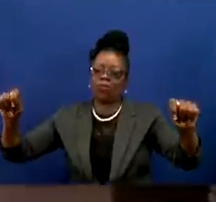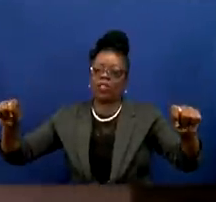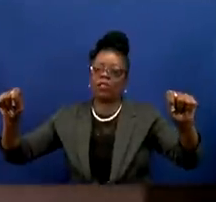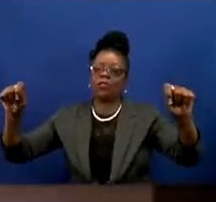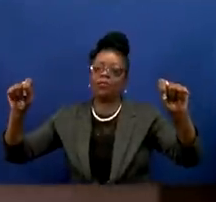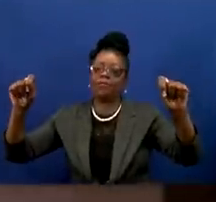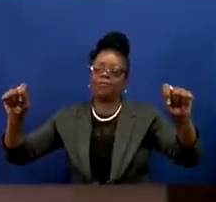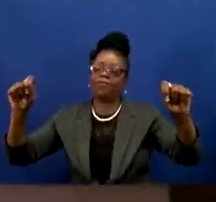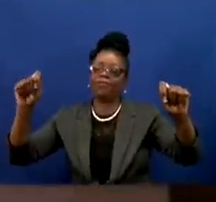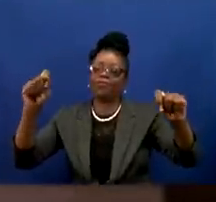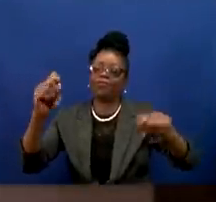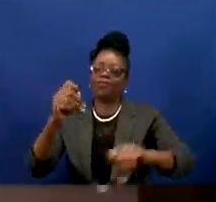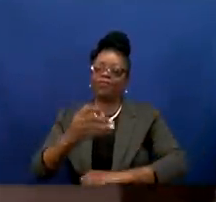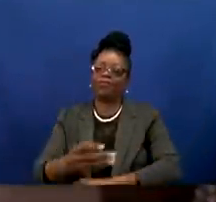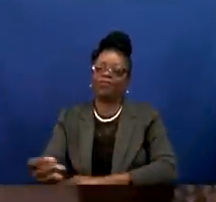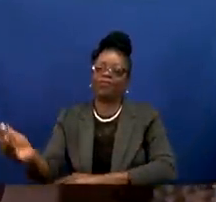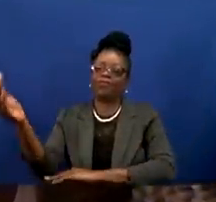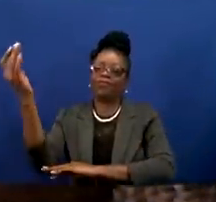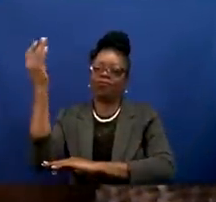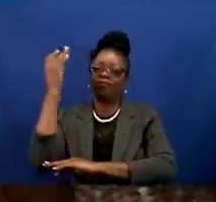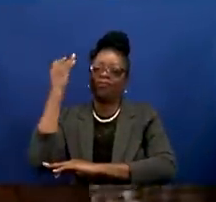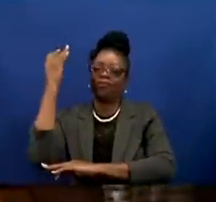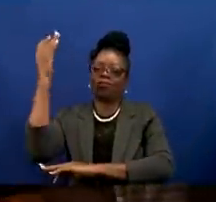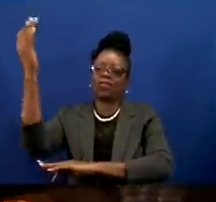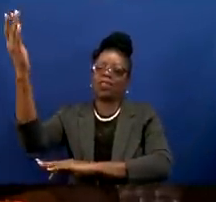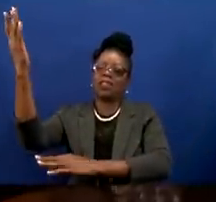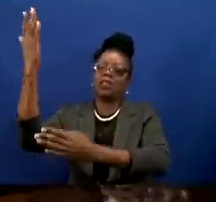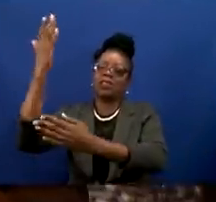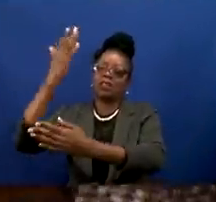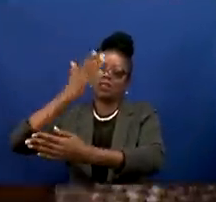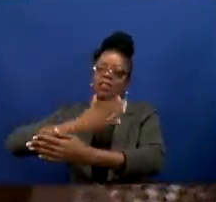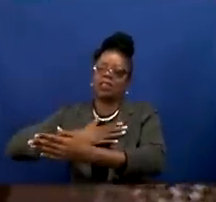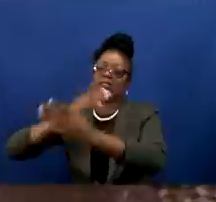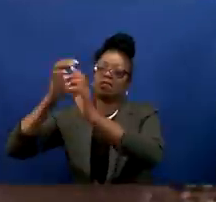And he is my own.